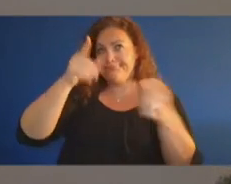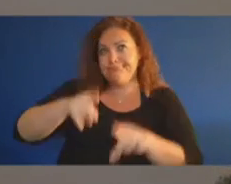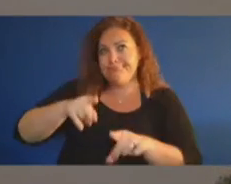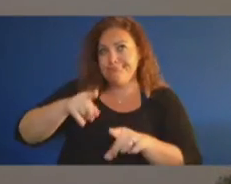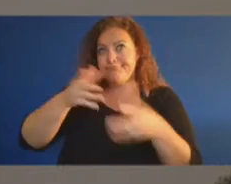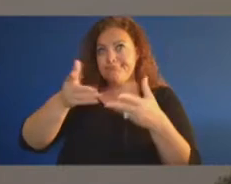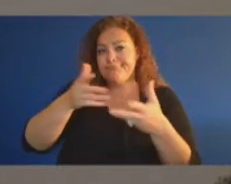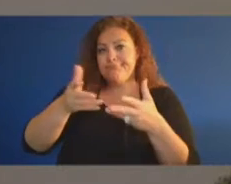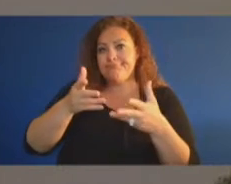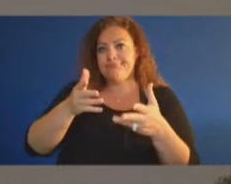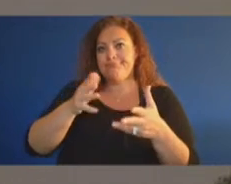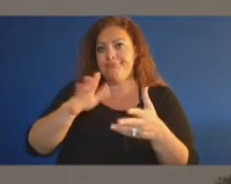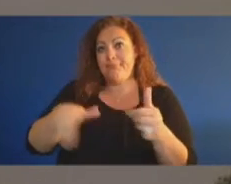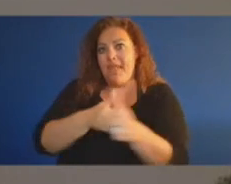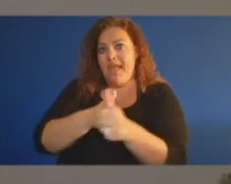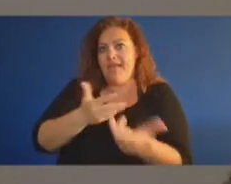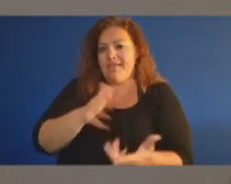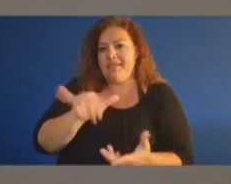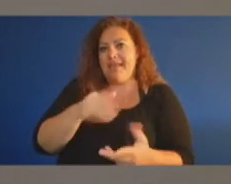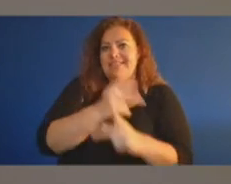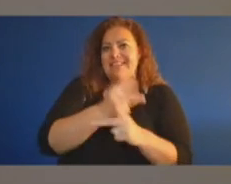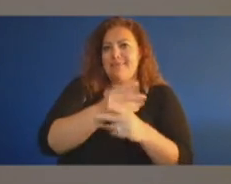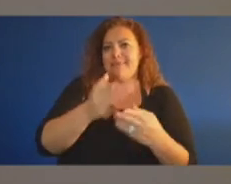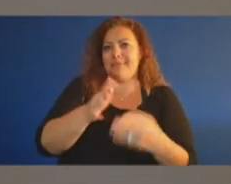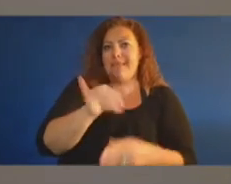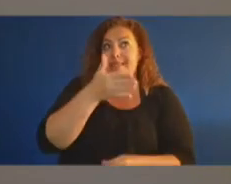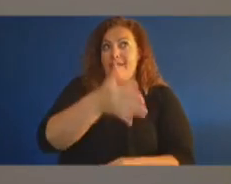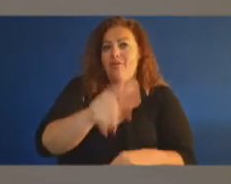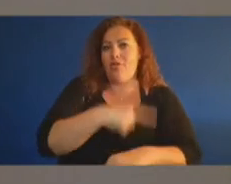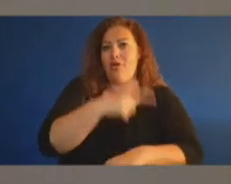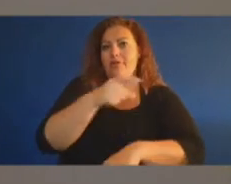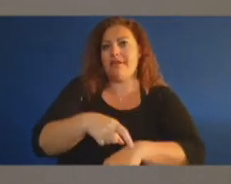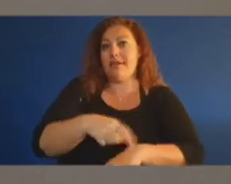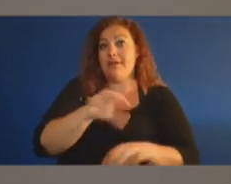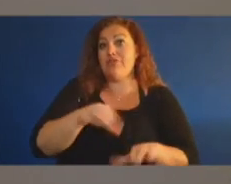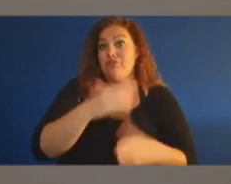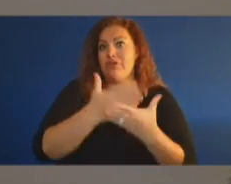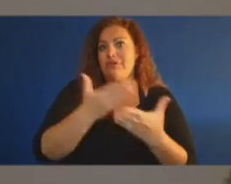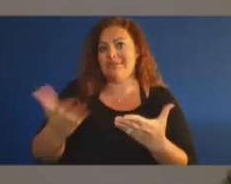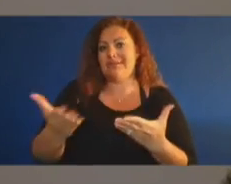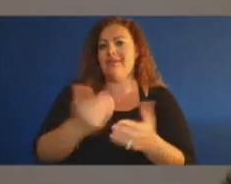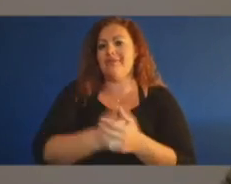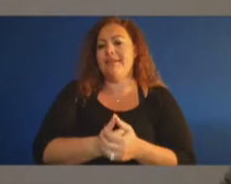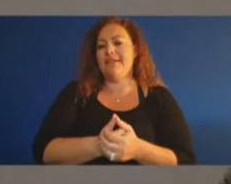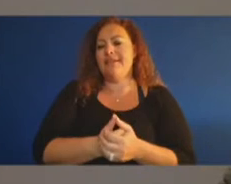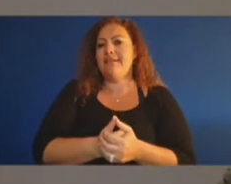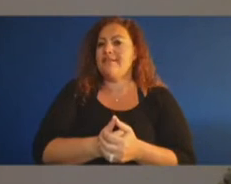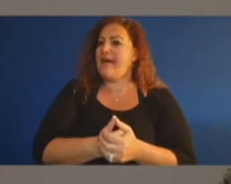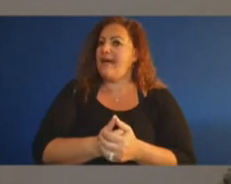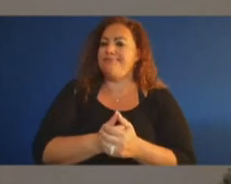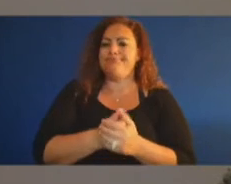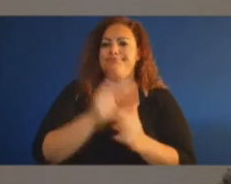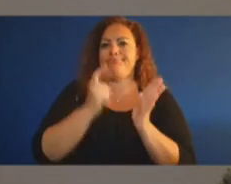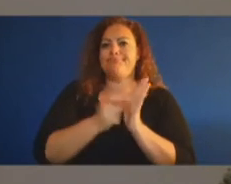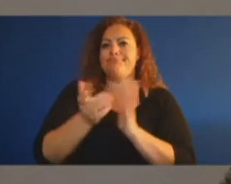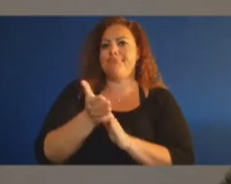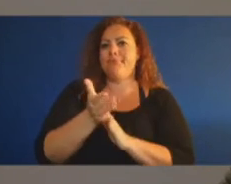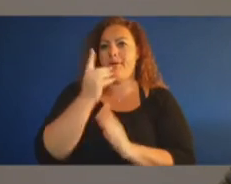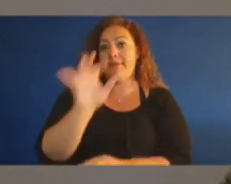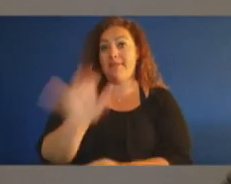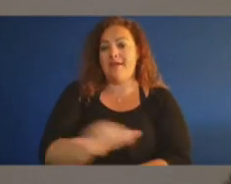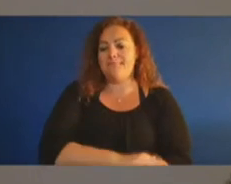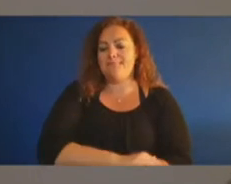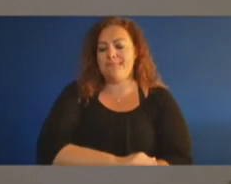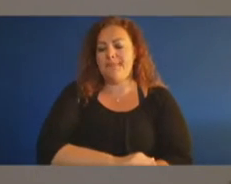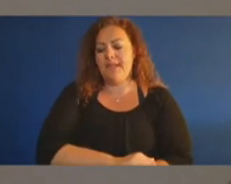scenes in order to preserve something that's been around for a long time and doing good stuff so uh props to that um you